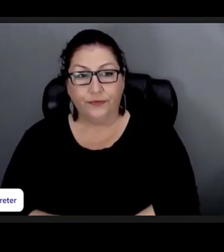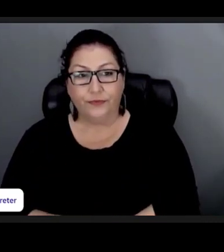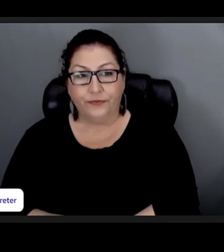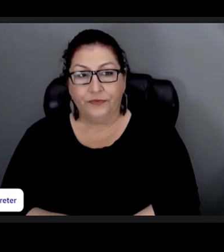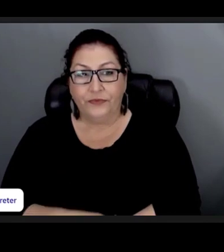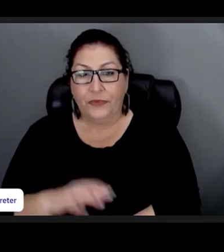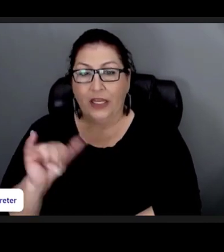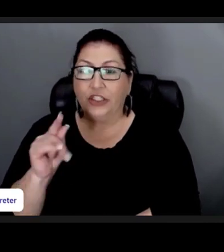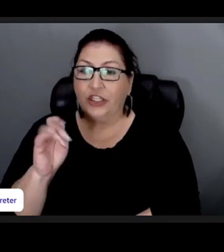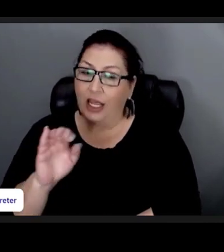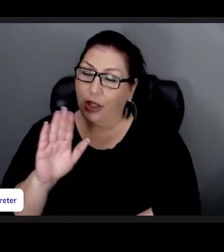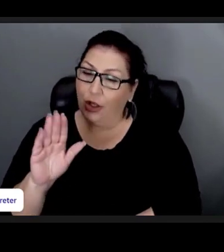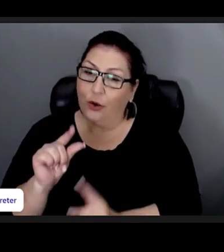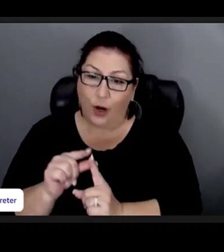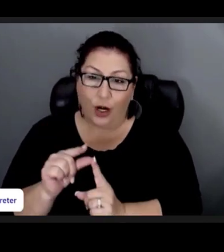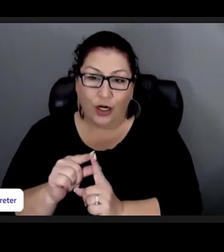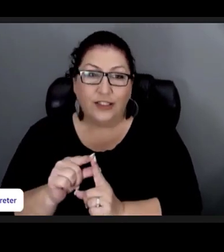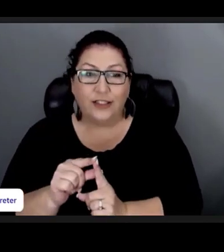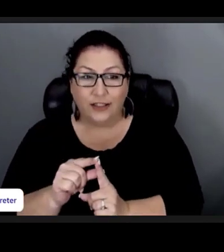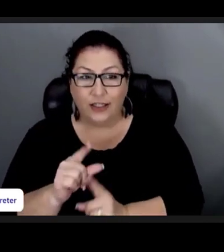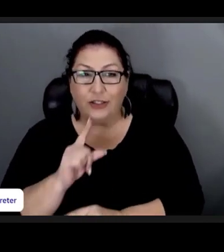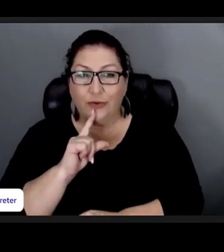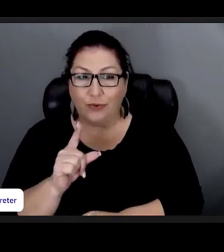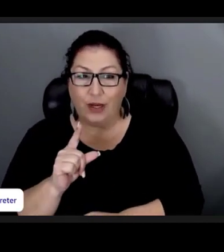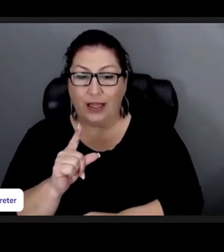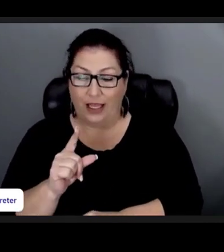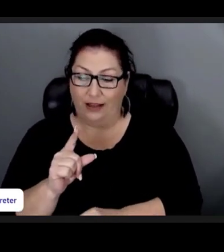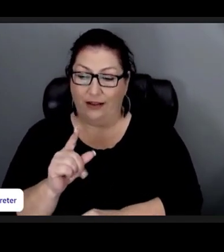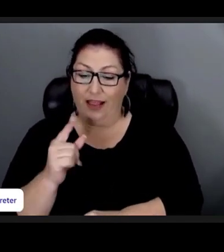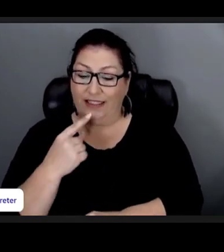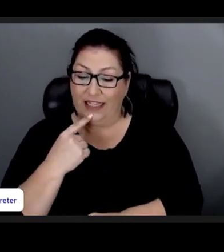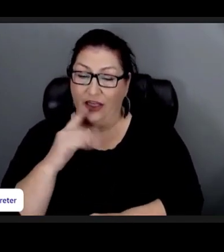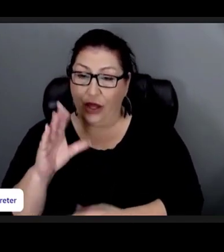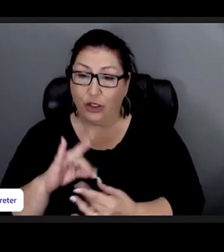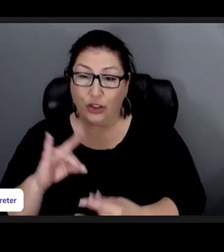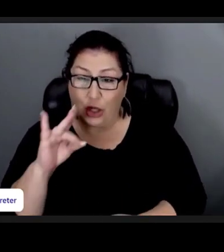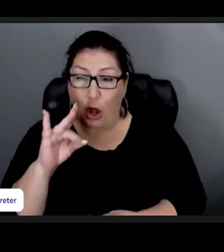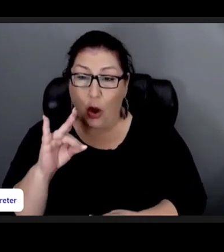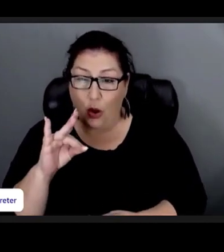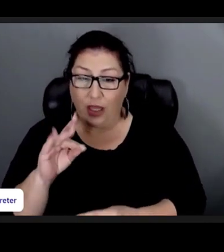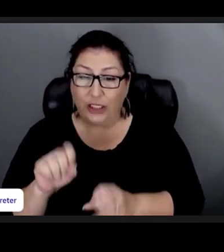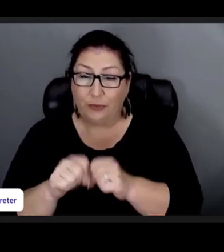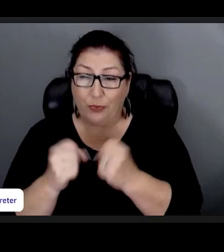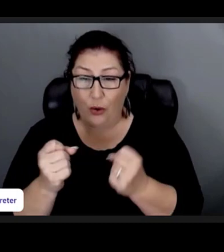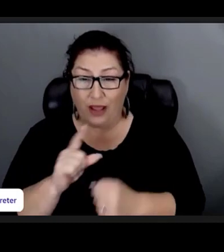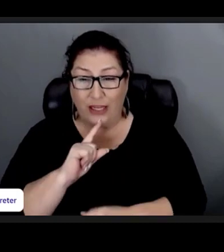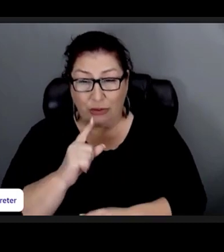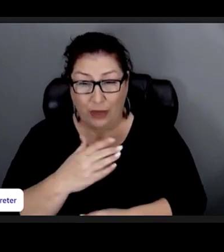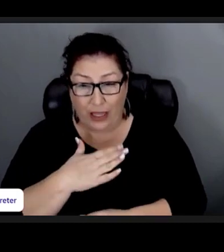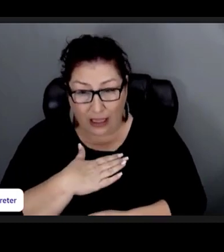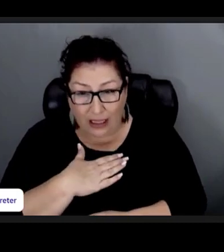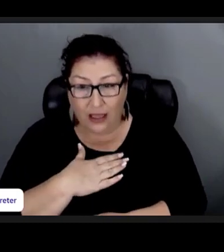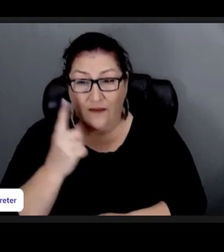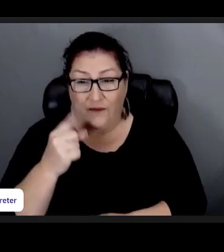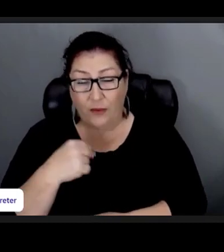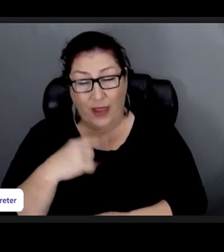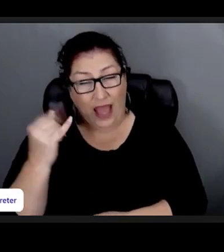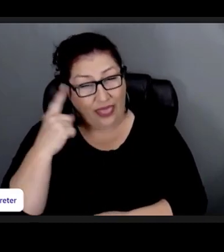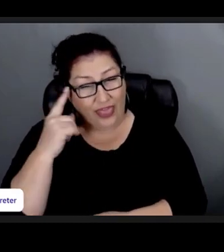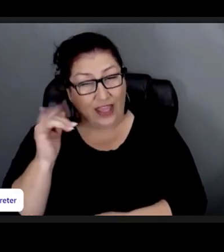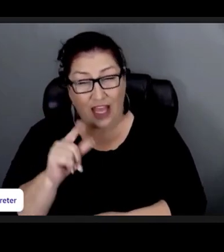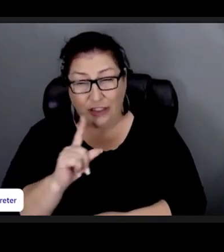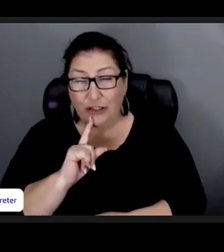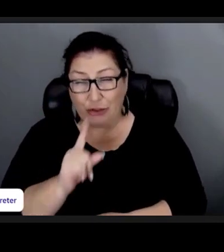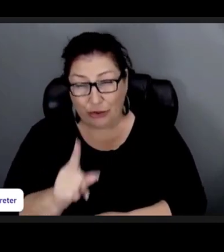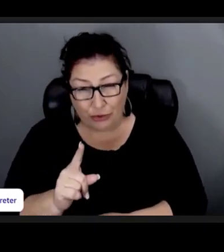Jake, your words, their soul is broken, really cut deep for me. And I think that is a true